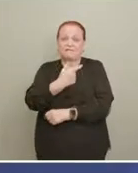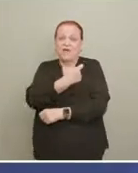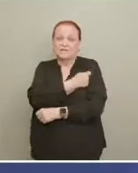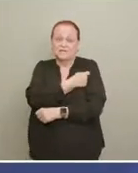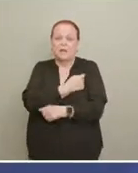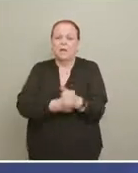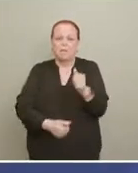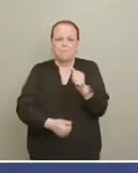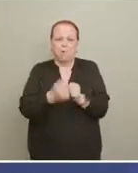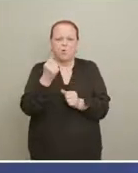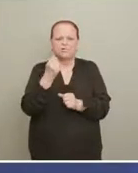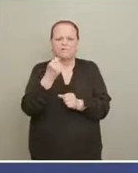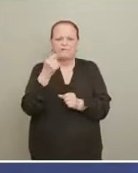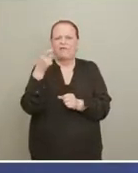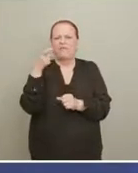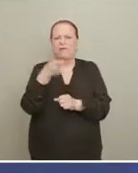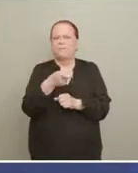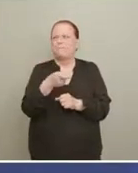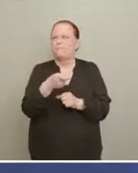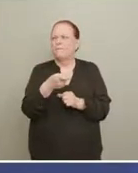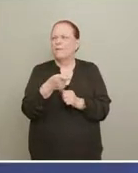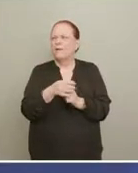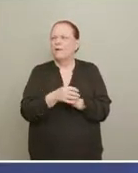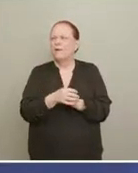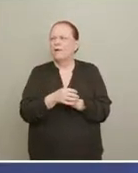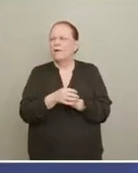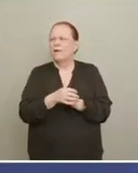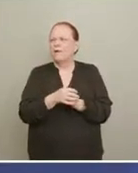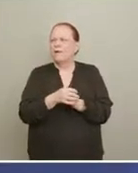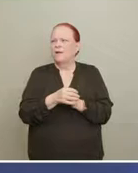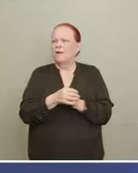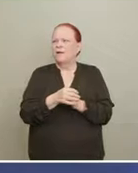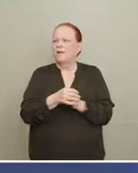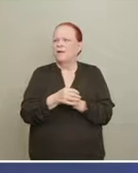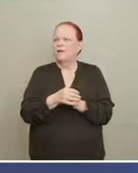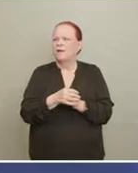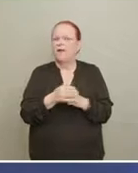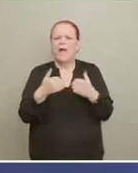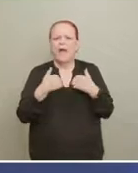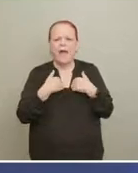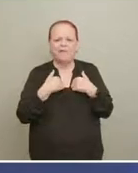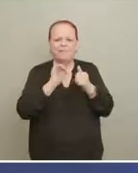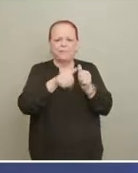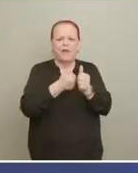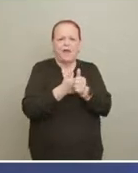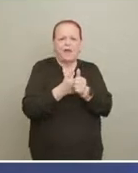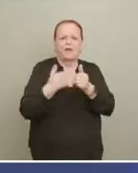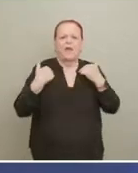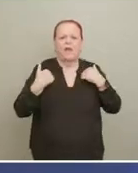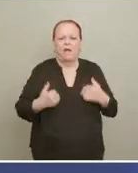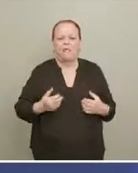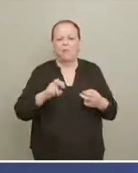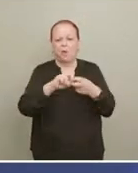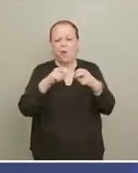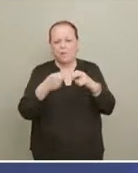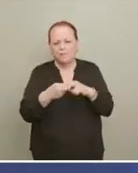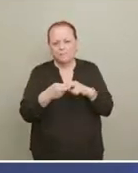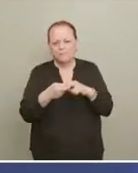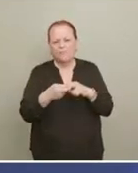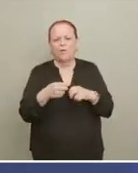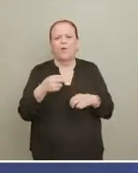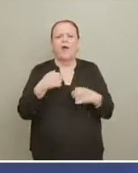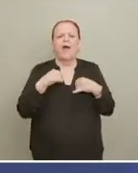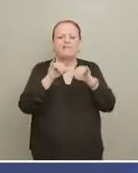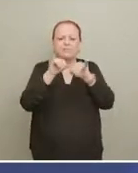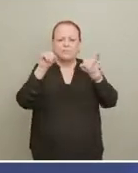them, if not almost all, or individual who have chronic health condition or individual who are